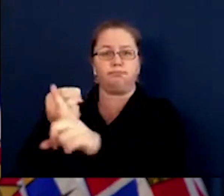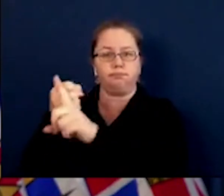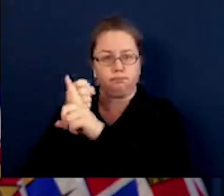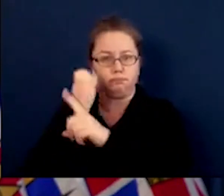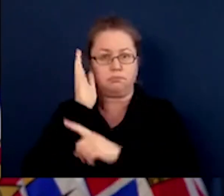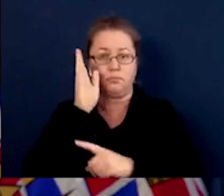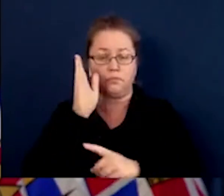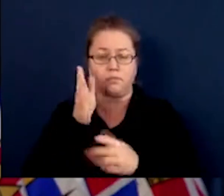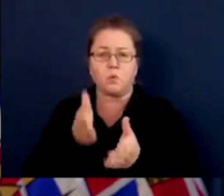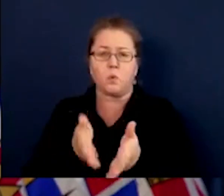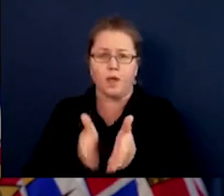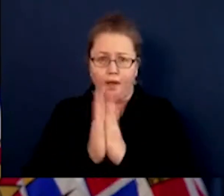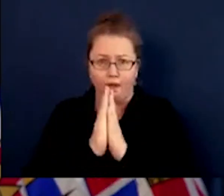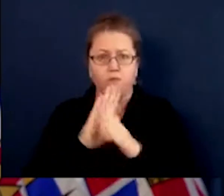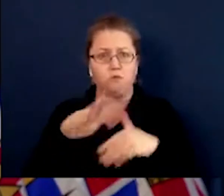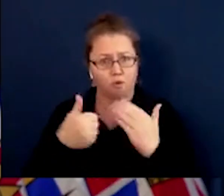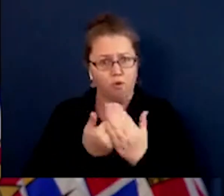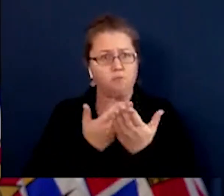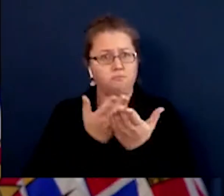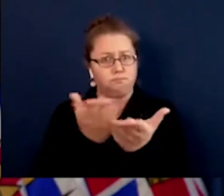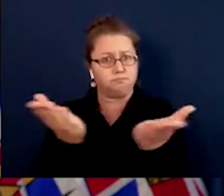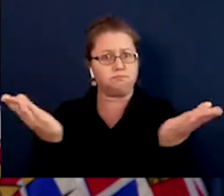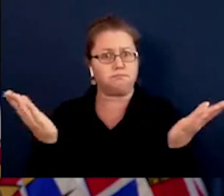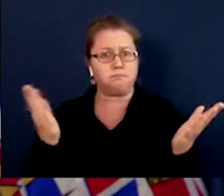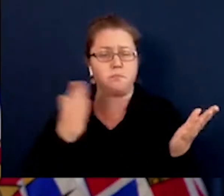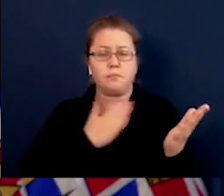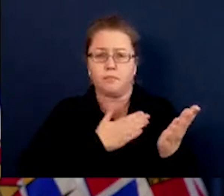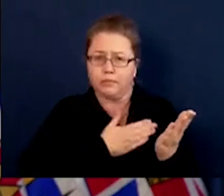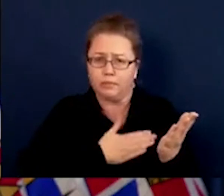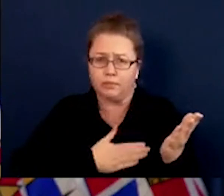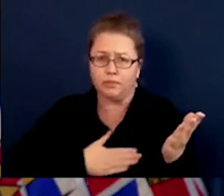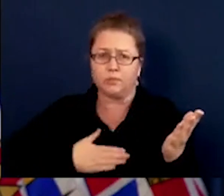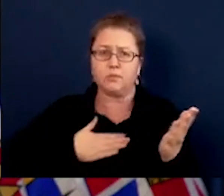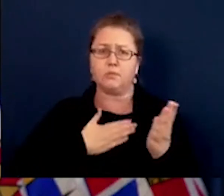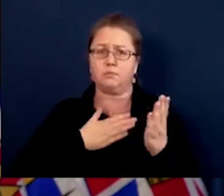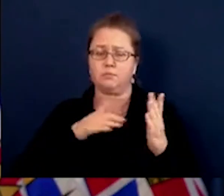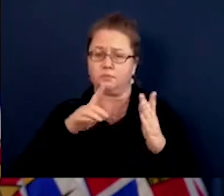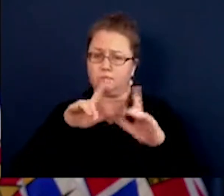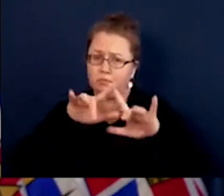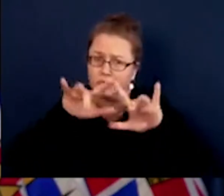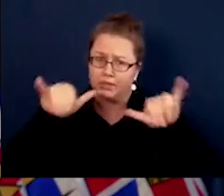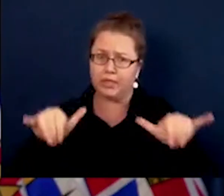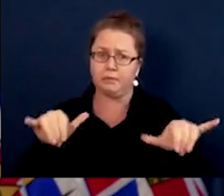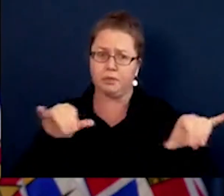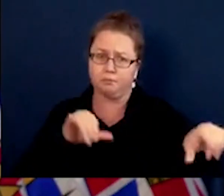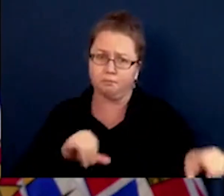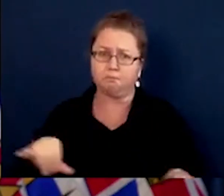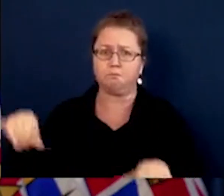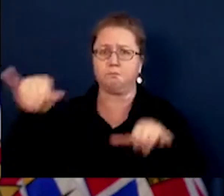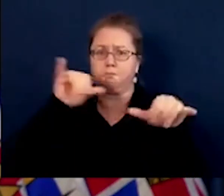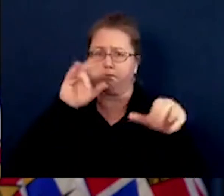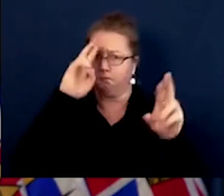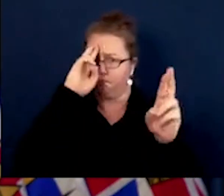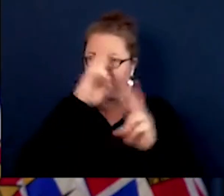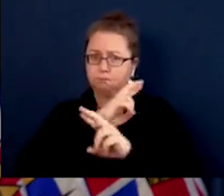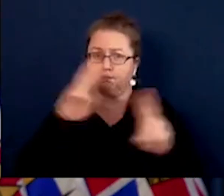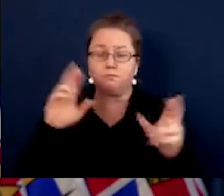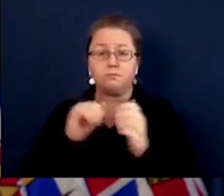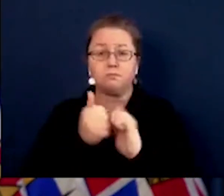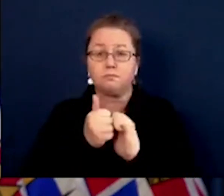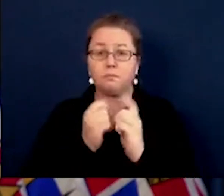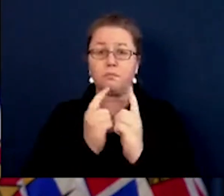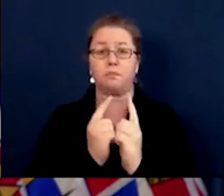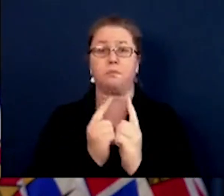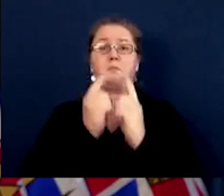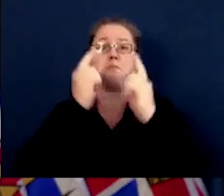us all. We need to continue to do our part together, to stand together by staying apart,